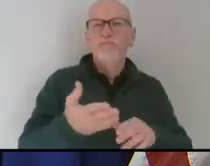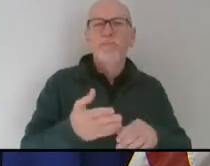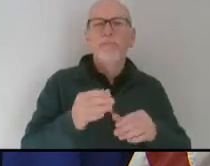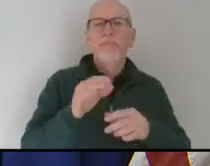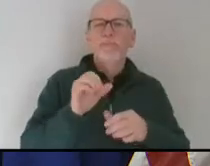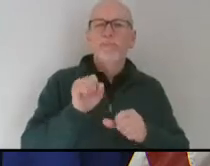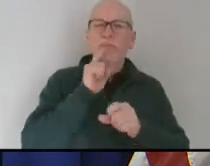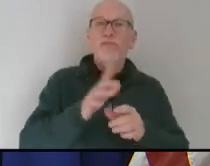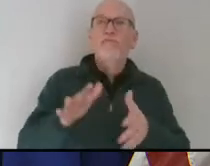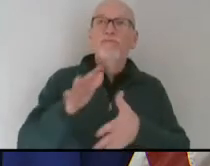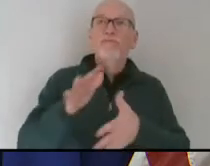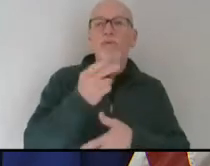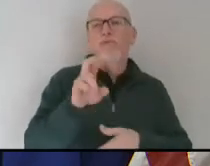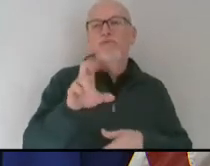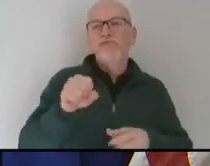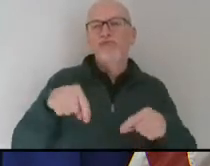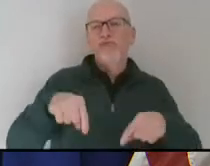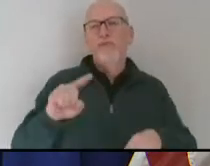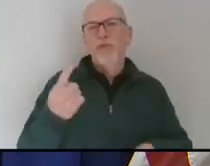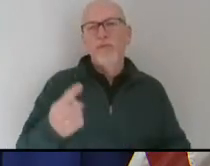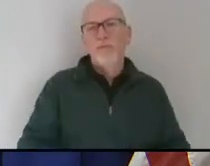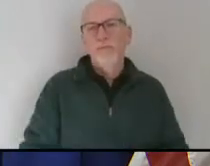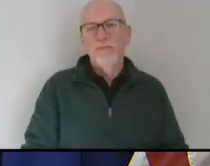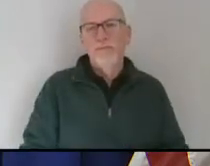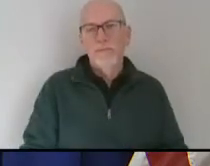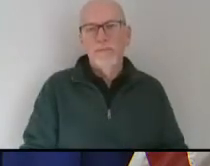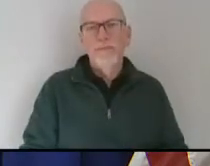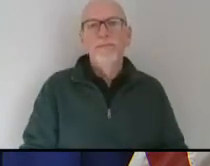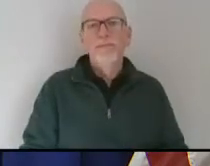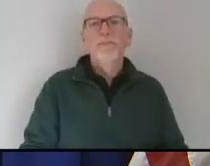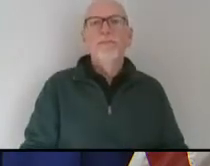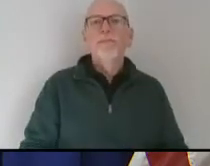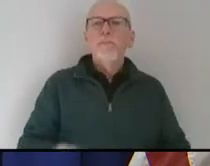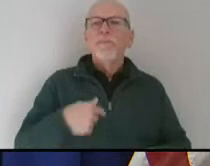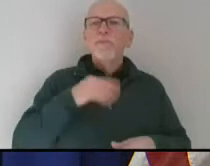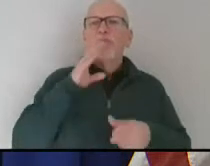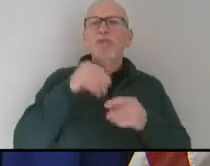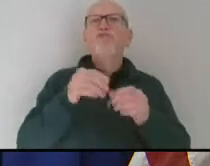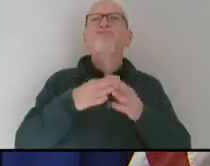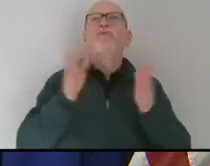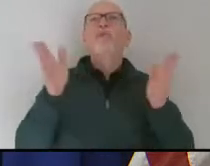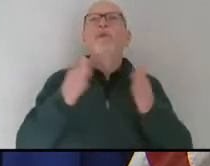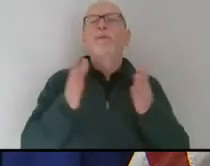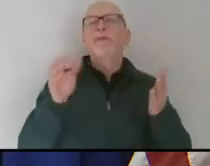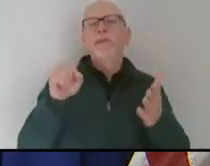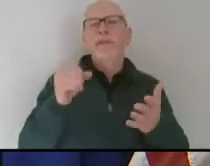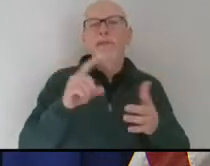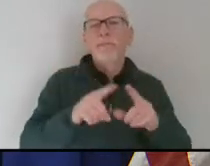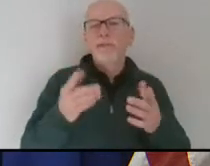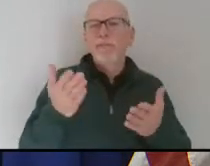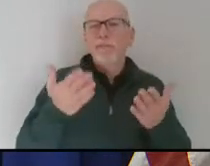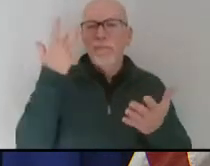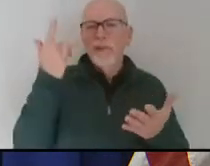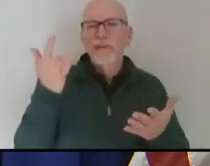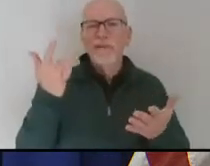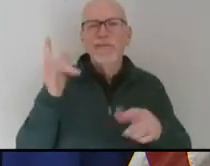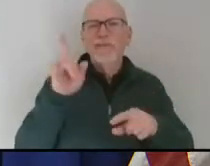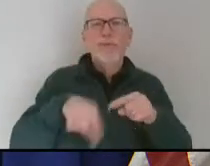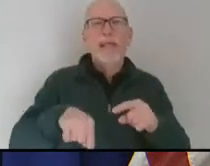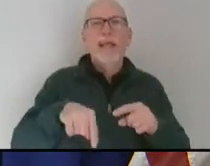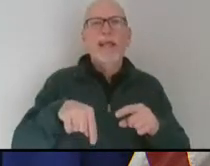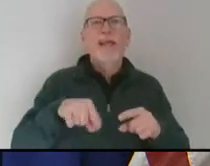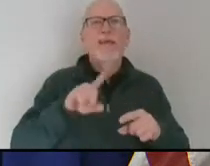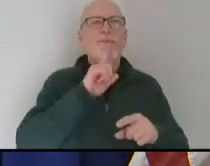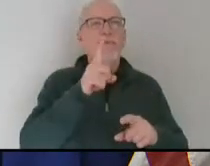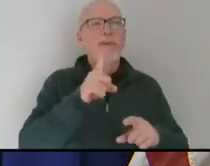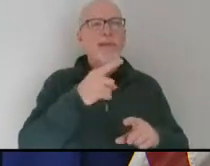first. Again, we talk in generalities, maybe because you can't pinpoint or